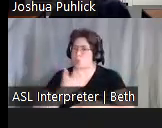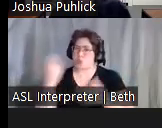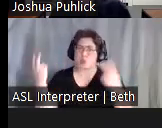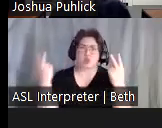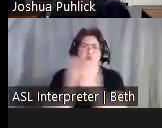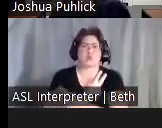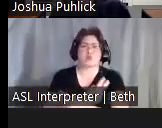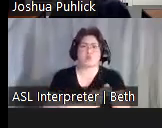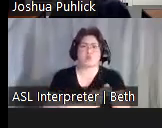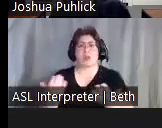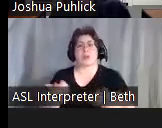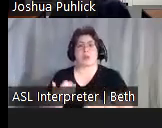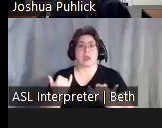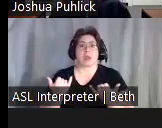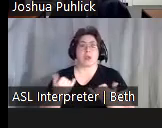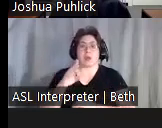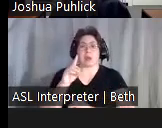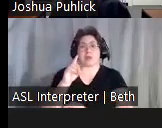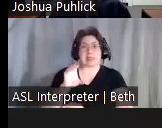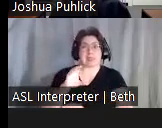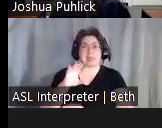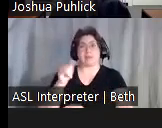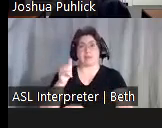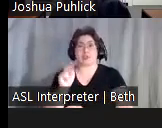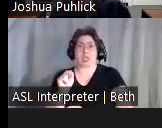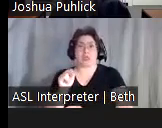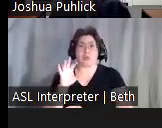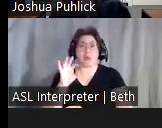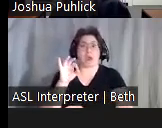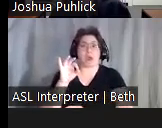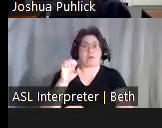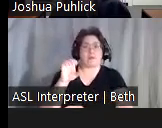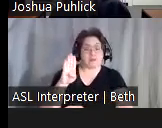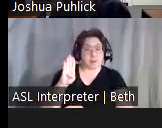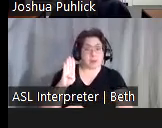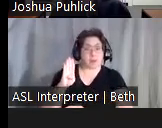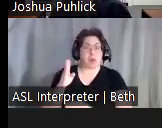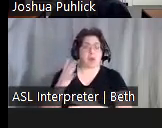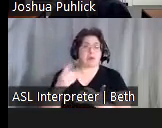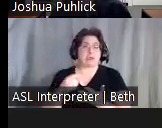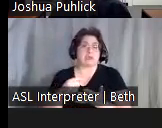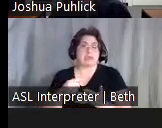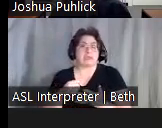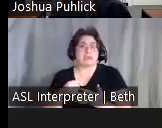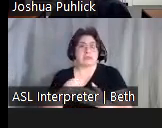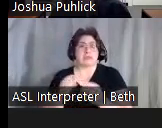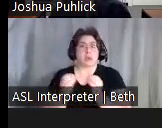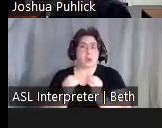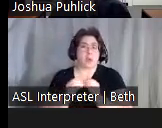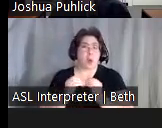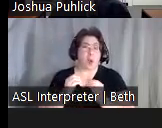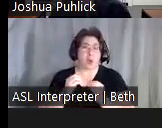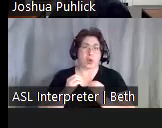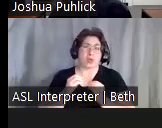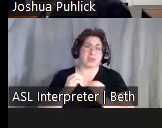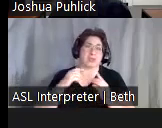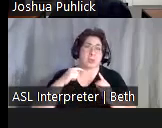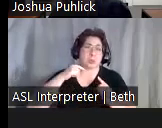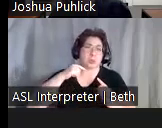so December, January, and February, we have more tornadoes. I think